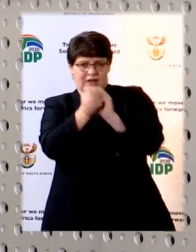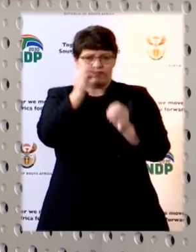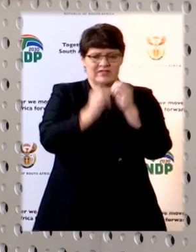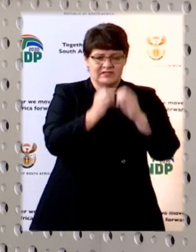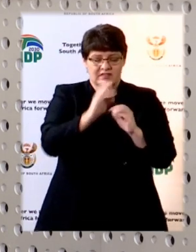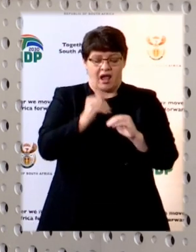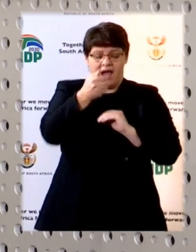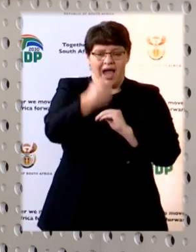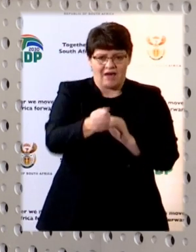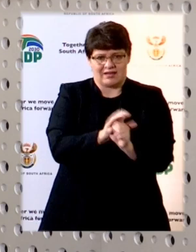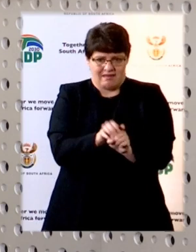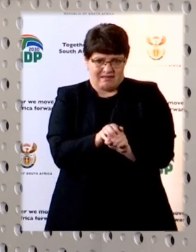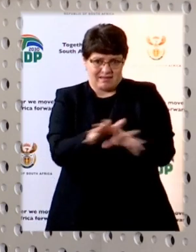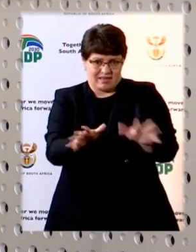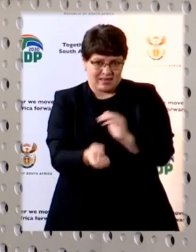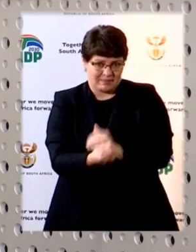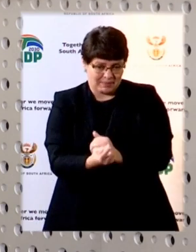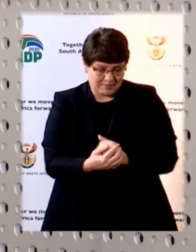strategy.